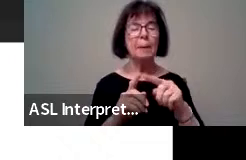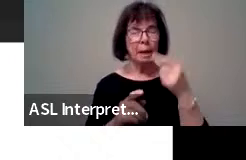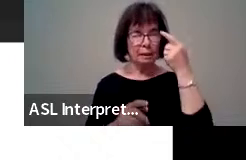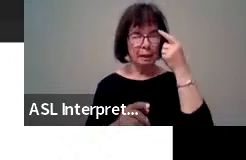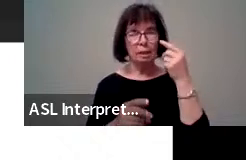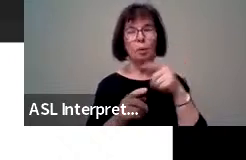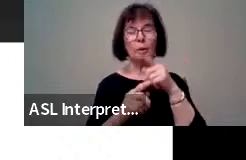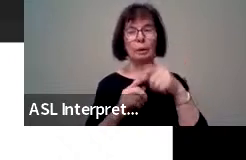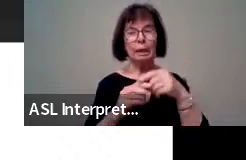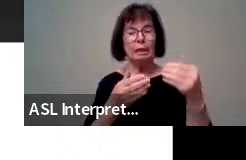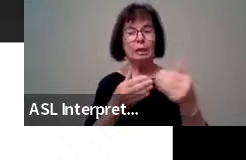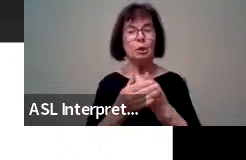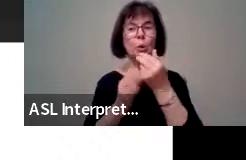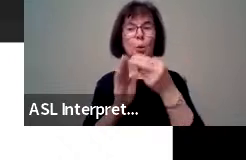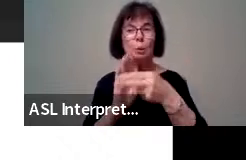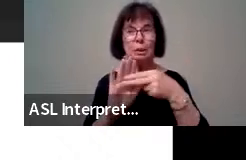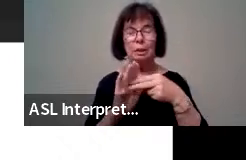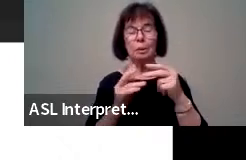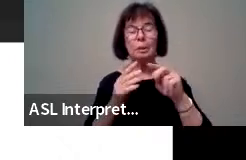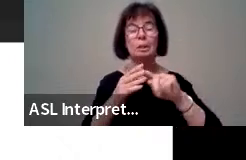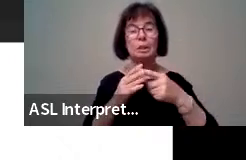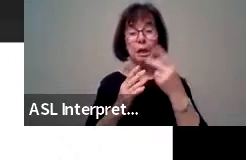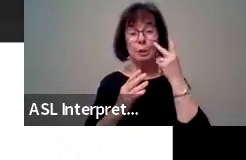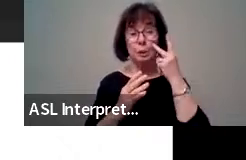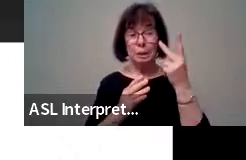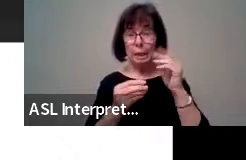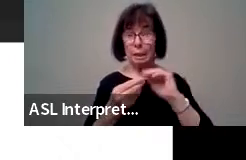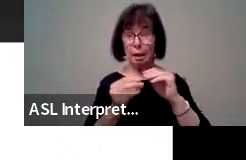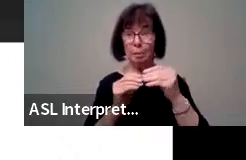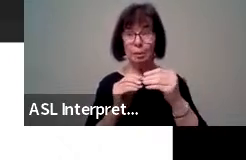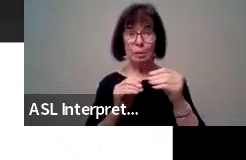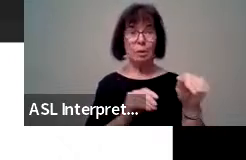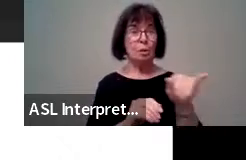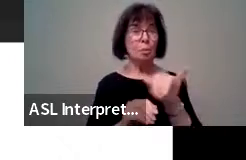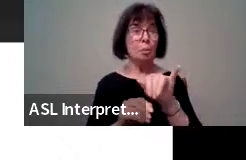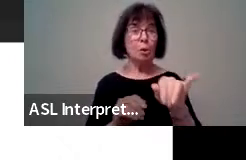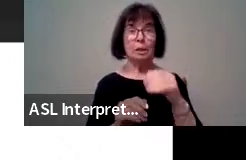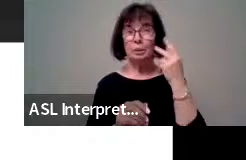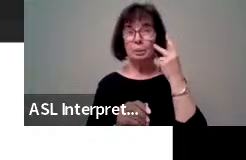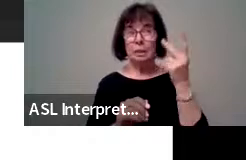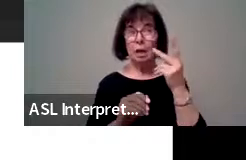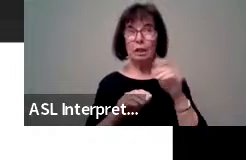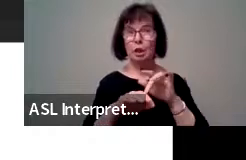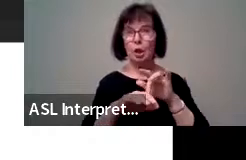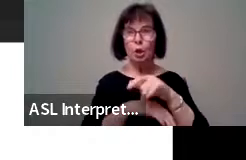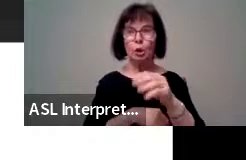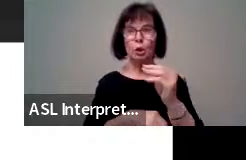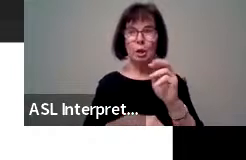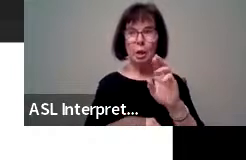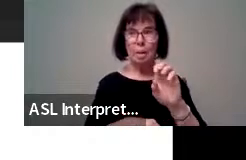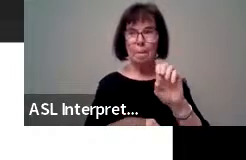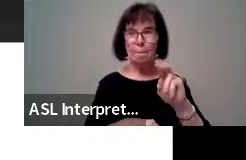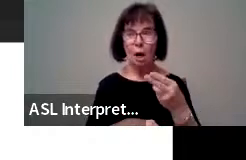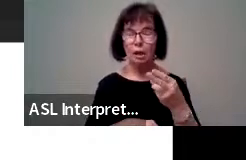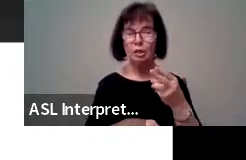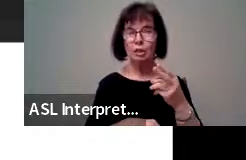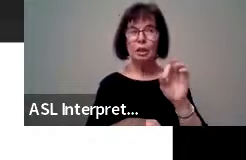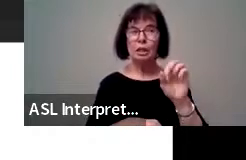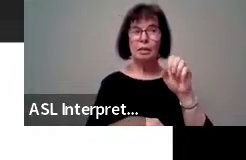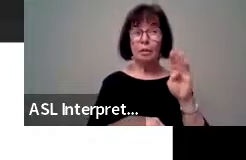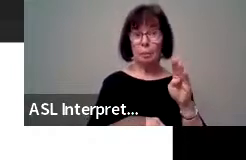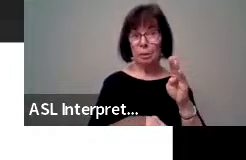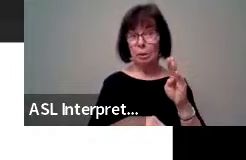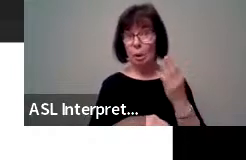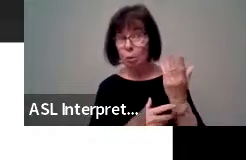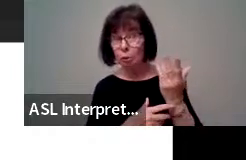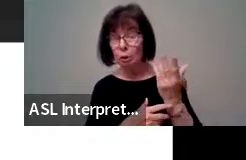slide, we're going to start seeing numbers more like what we saw in early March and February. And the question is, do we continue to increase